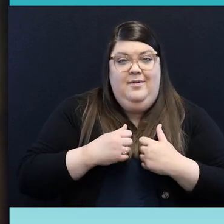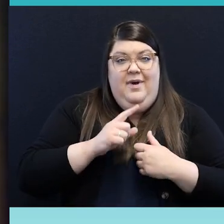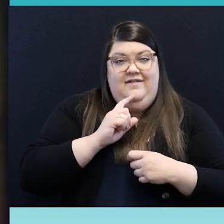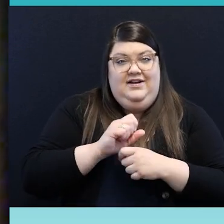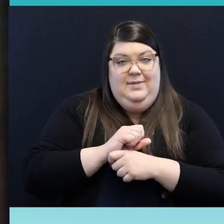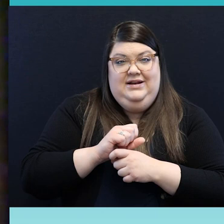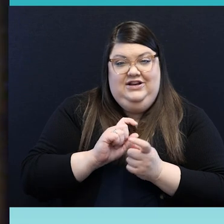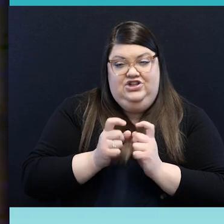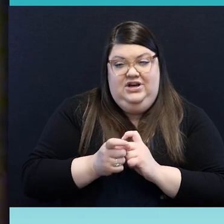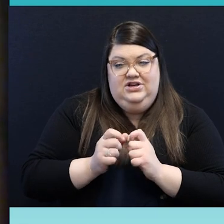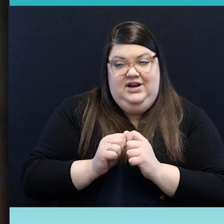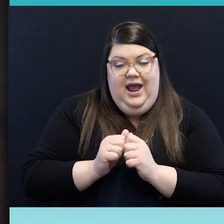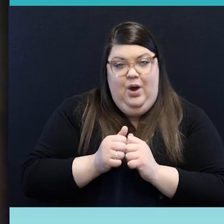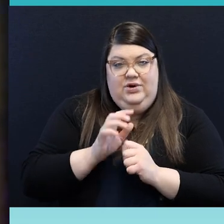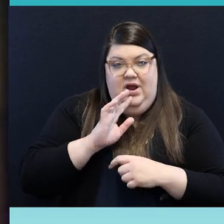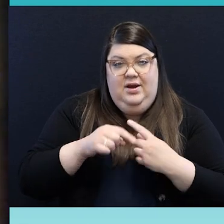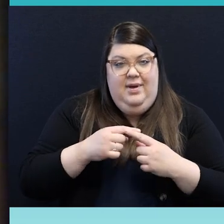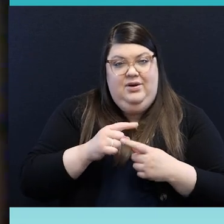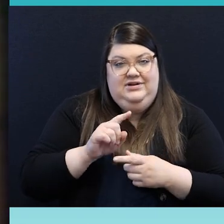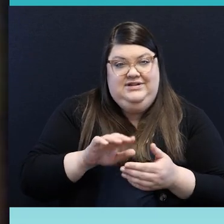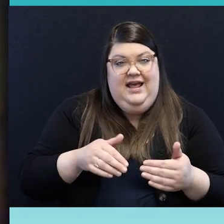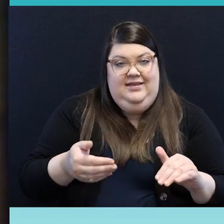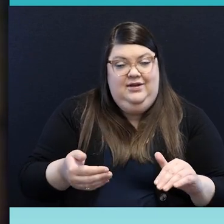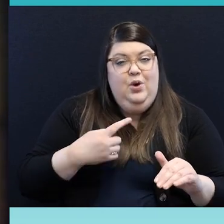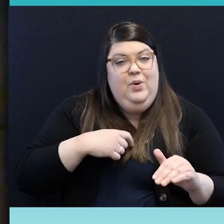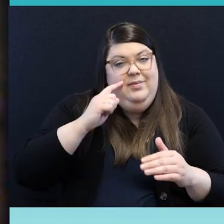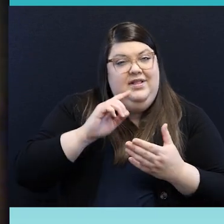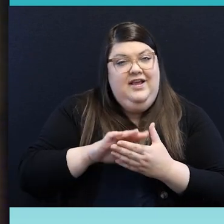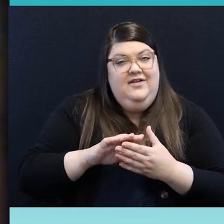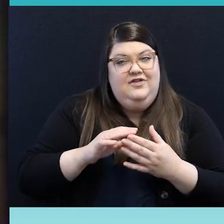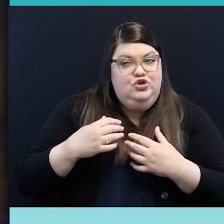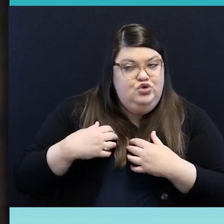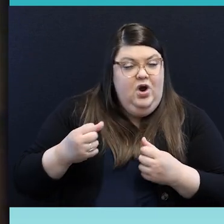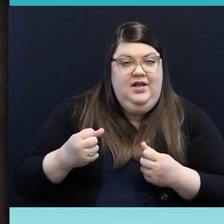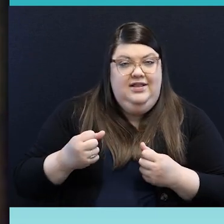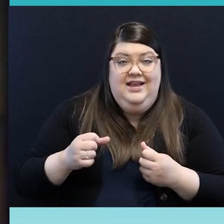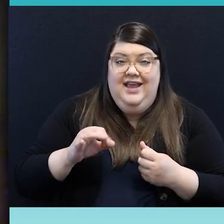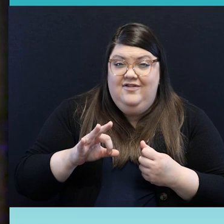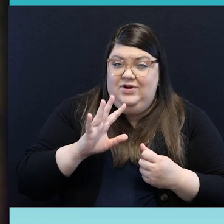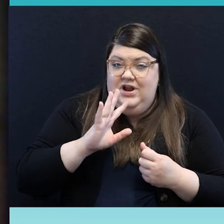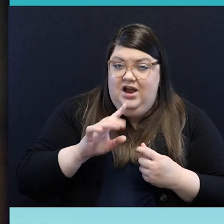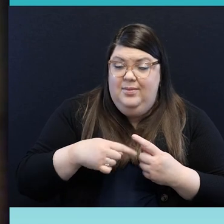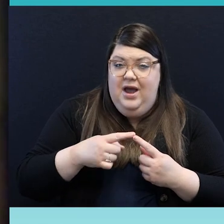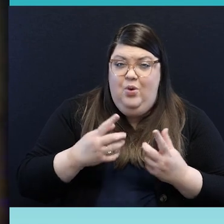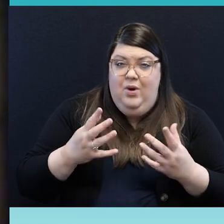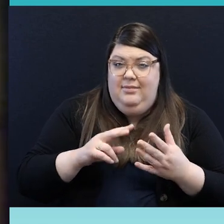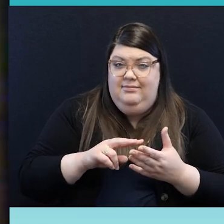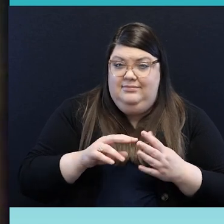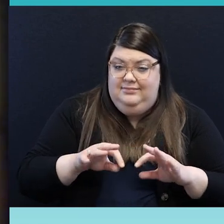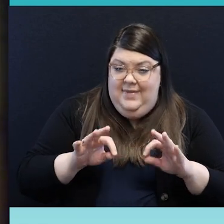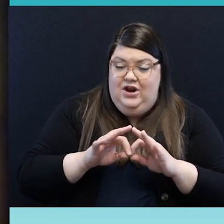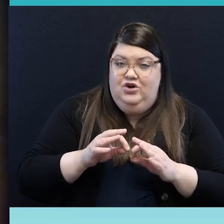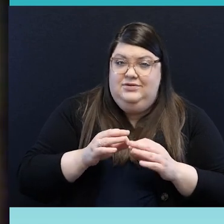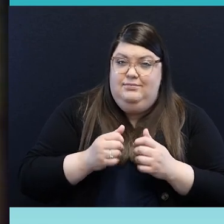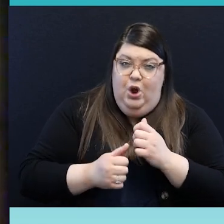death, because we believe strongly that the more we talk about what matters most to us at